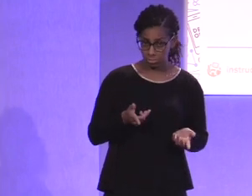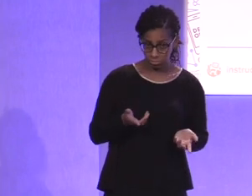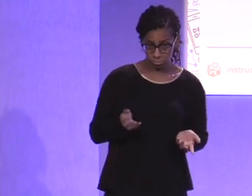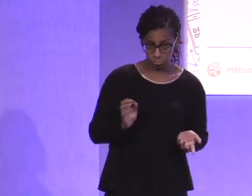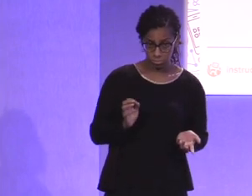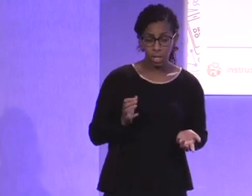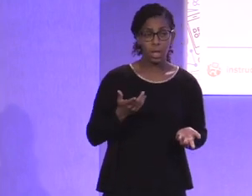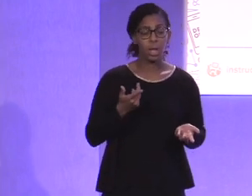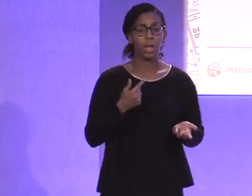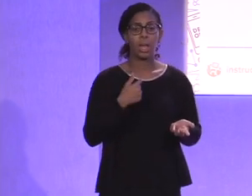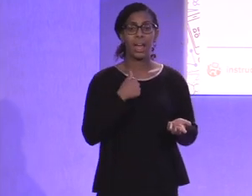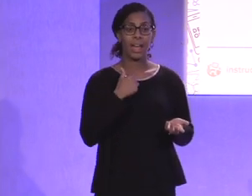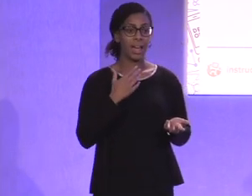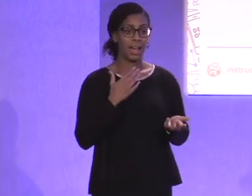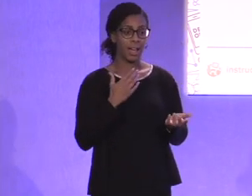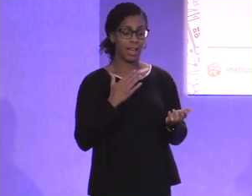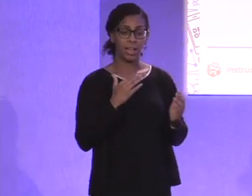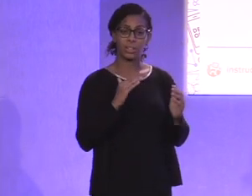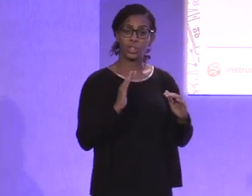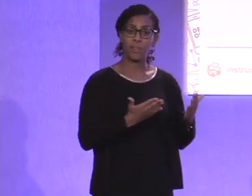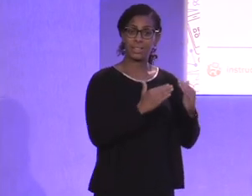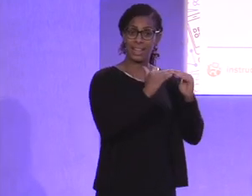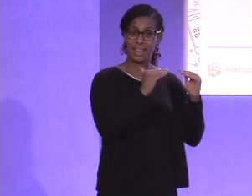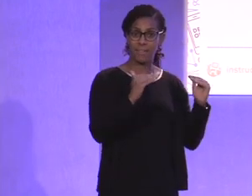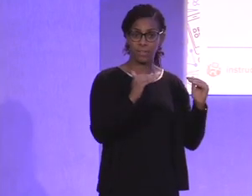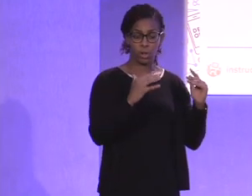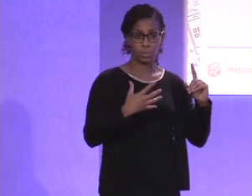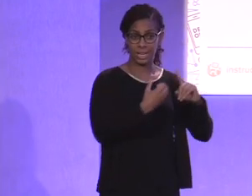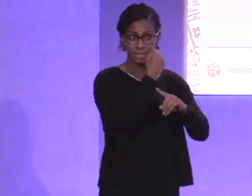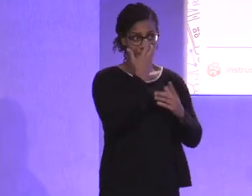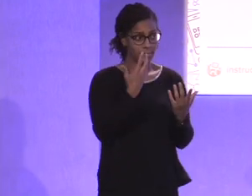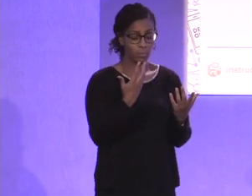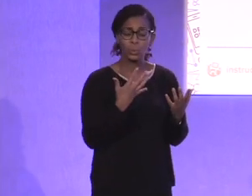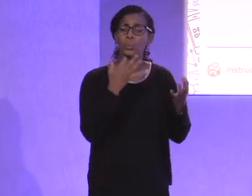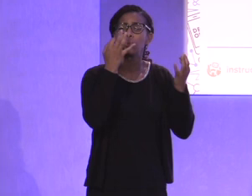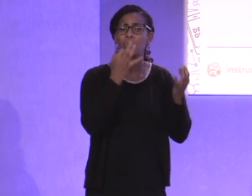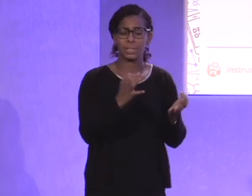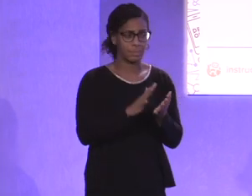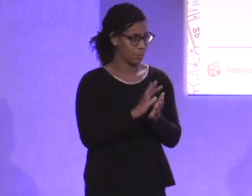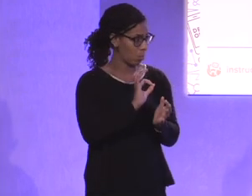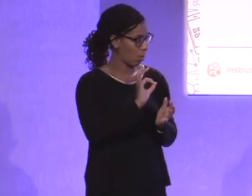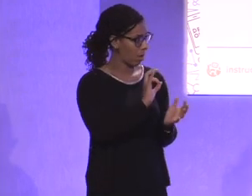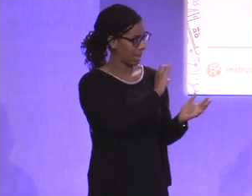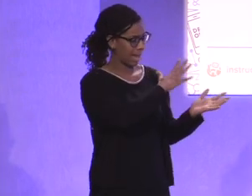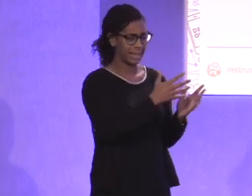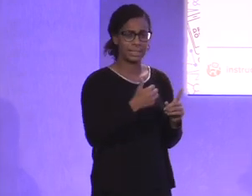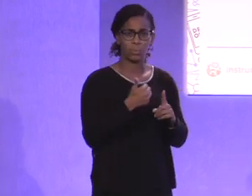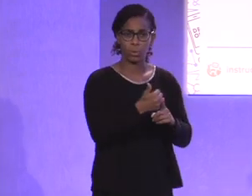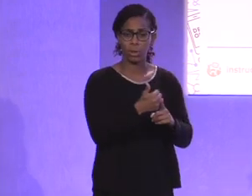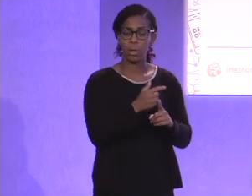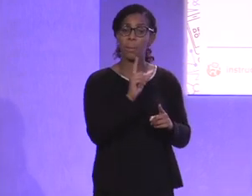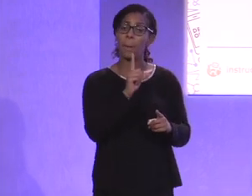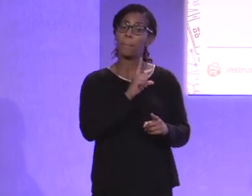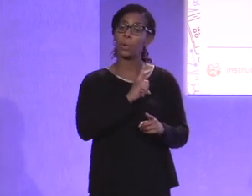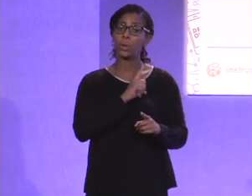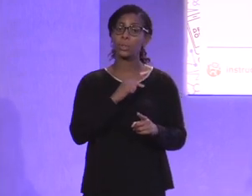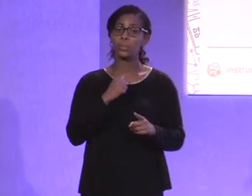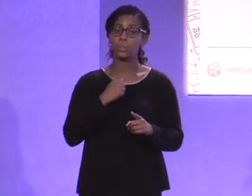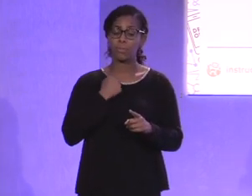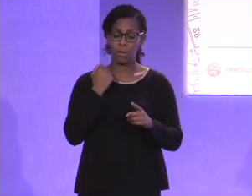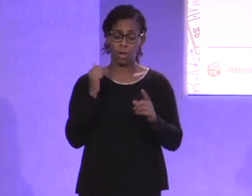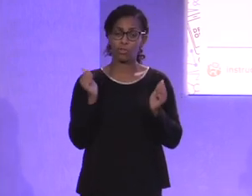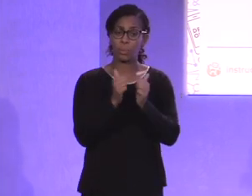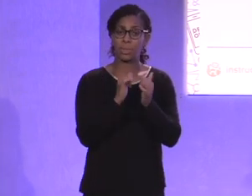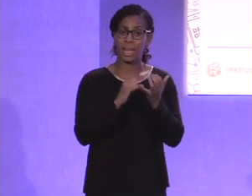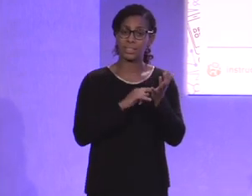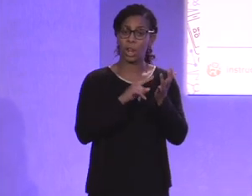Our service level objective was too strict. We were not getting support tickets in. But because of the agreement and the SLO, we had stopped production